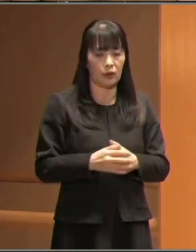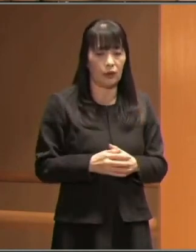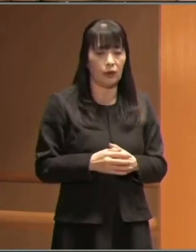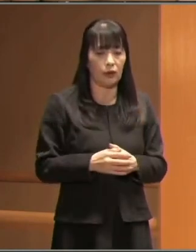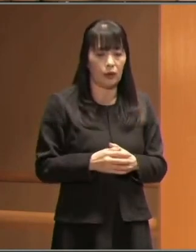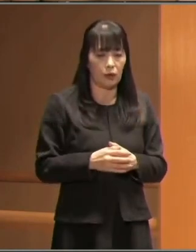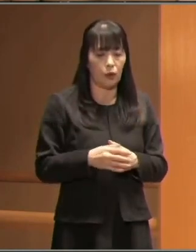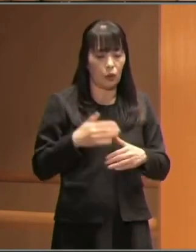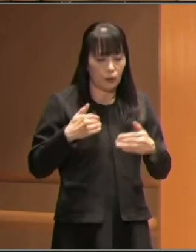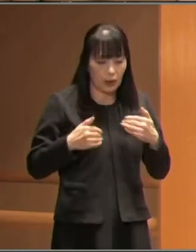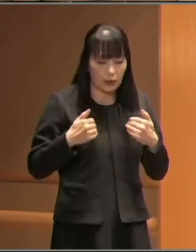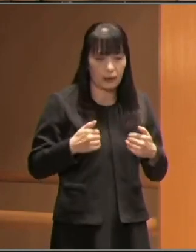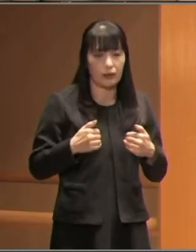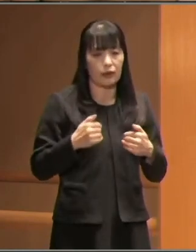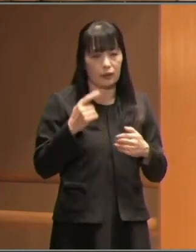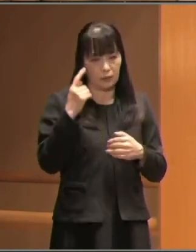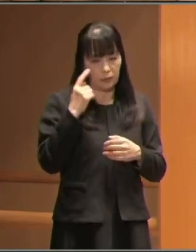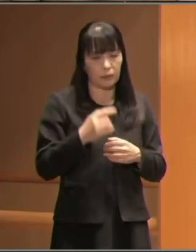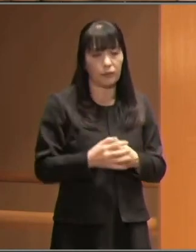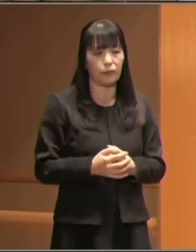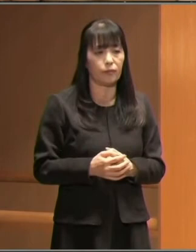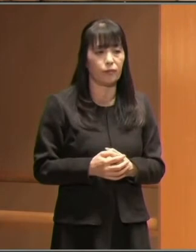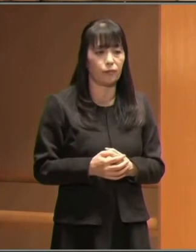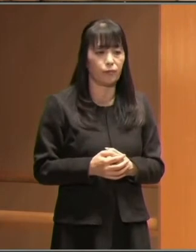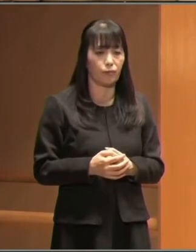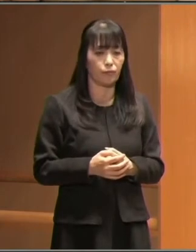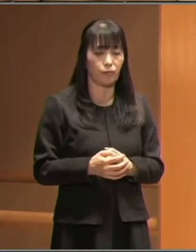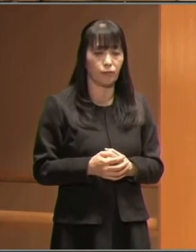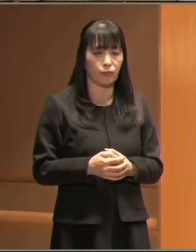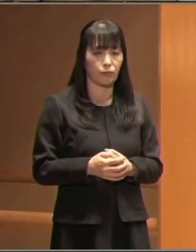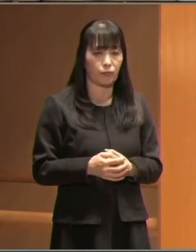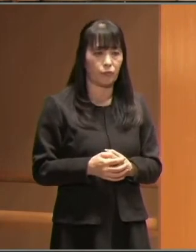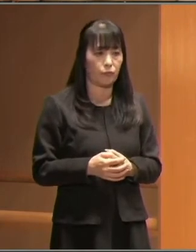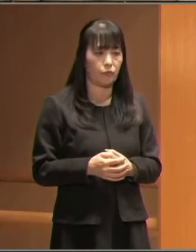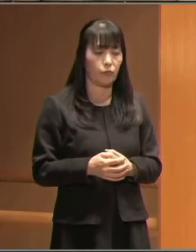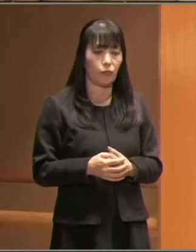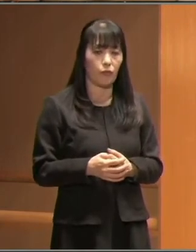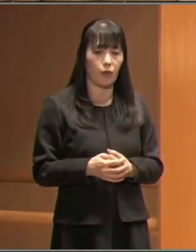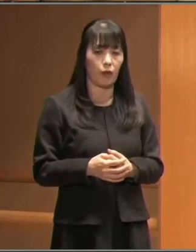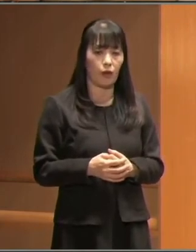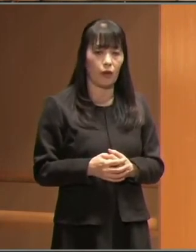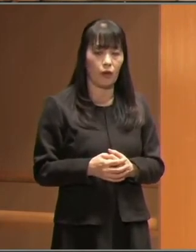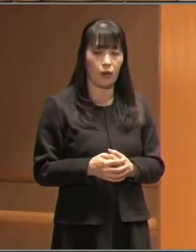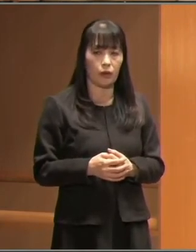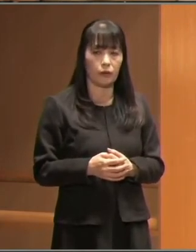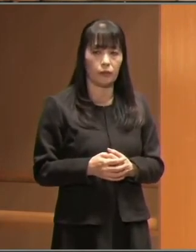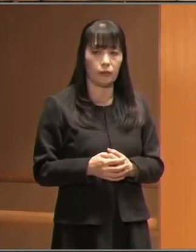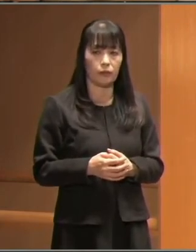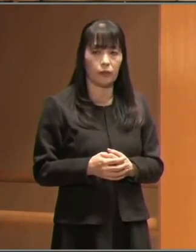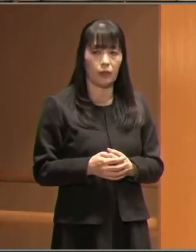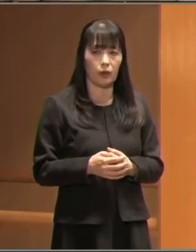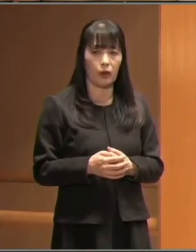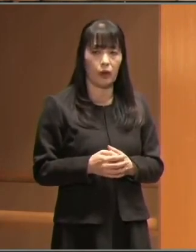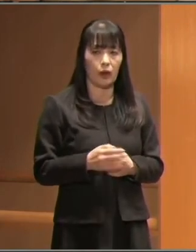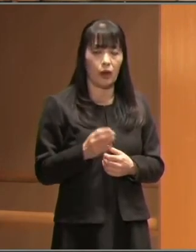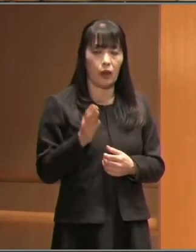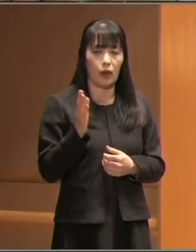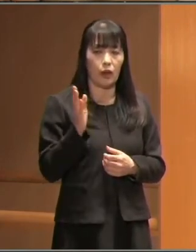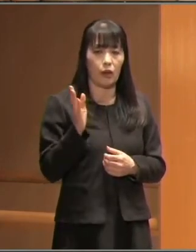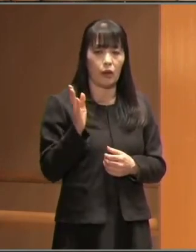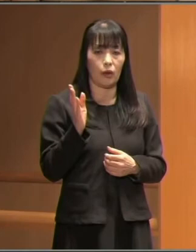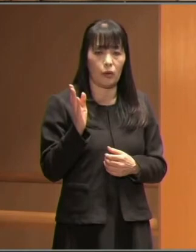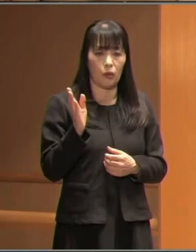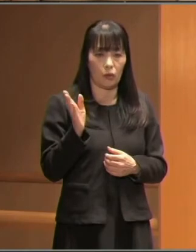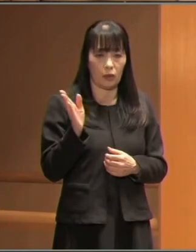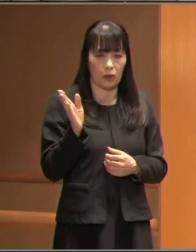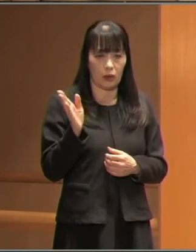ideas. And this is a good news we heard. Through the ideas, they were able to boost the sales of paper.